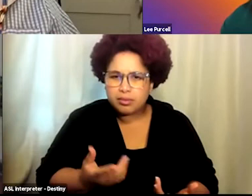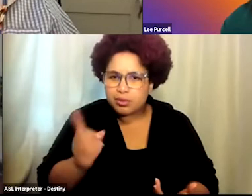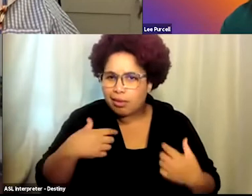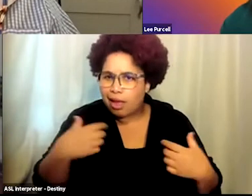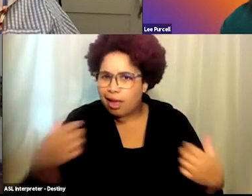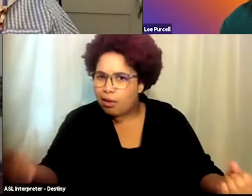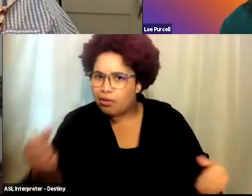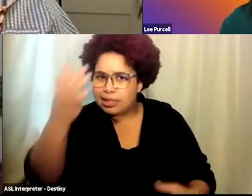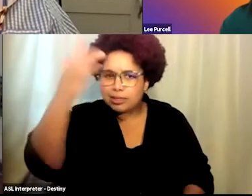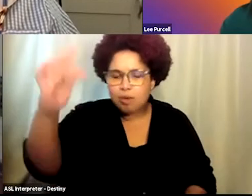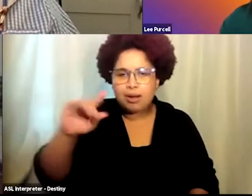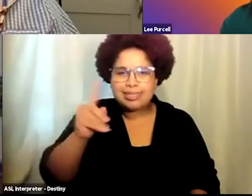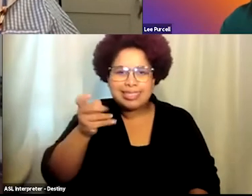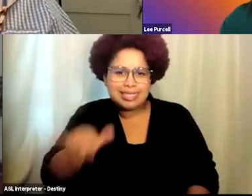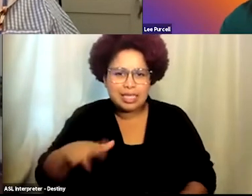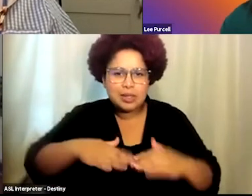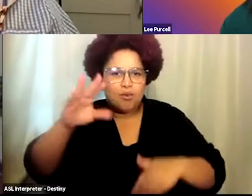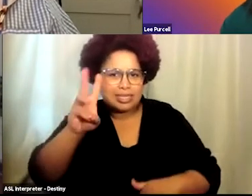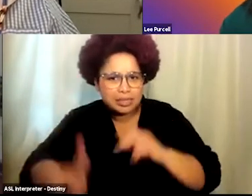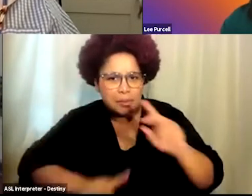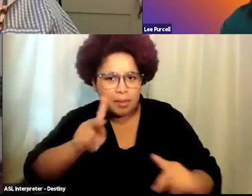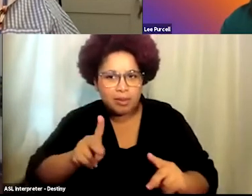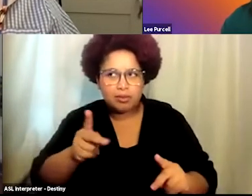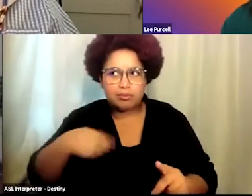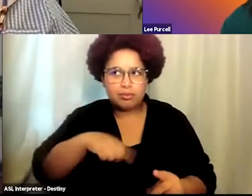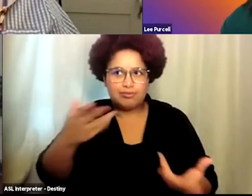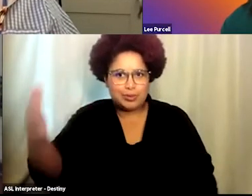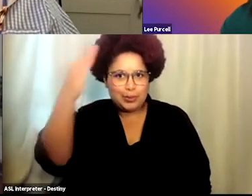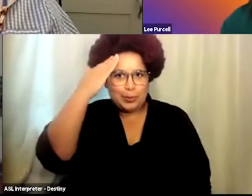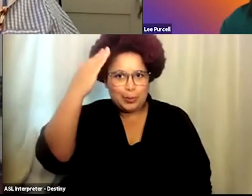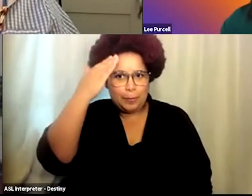smart, vibrant, sexy, over 60 people that we all know